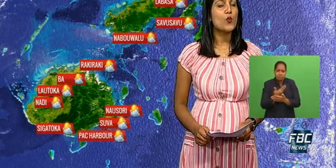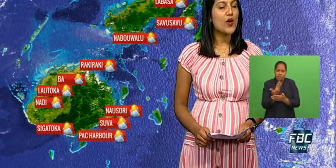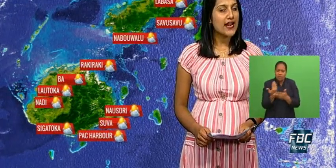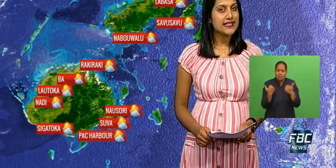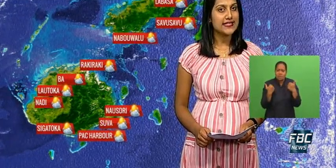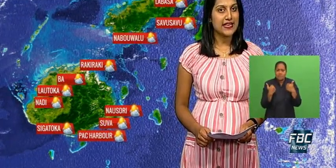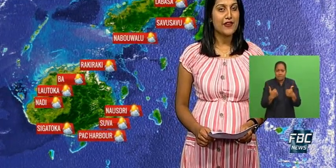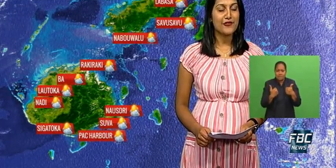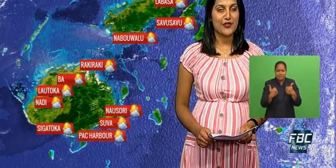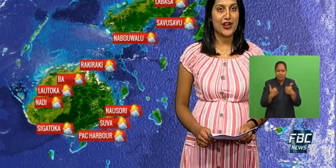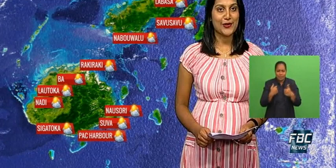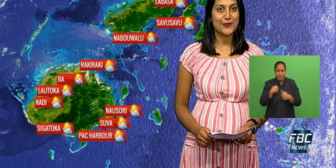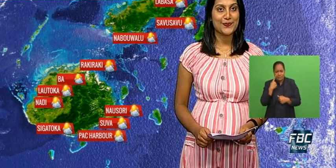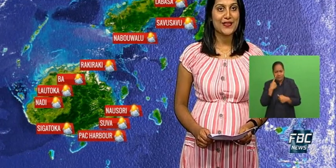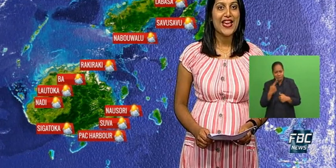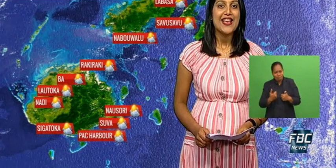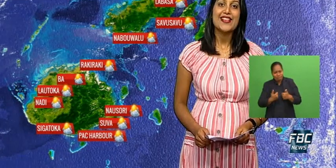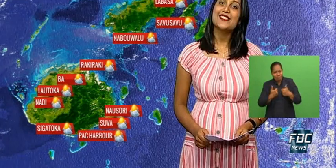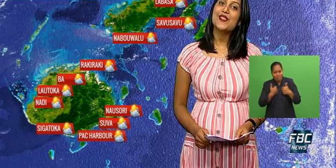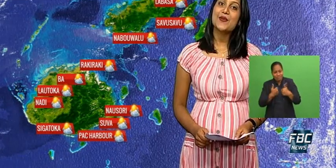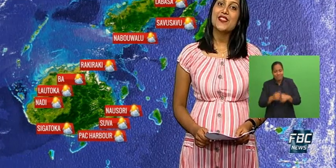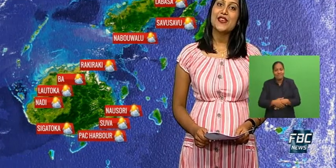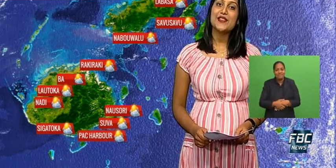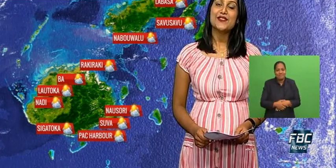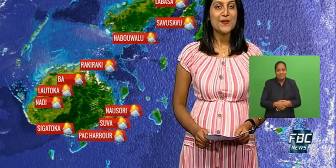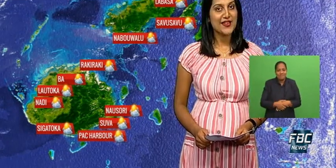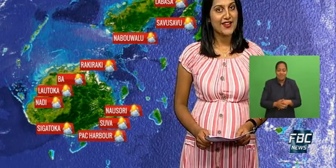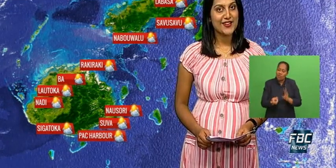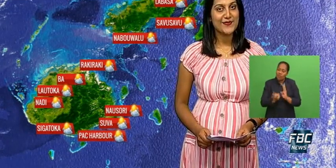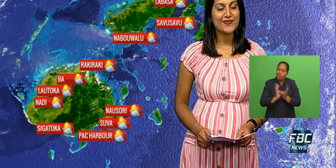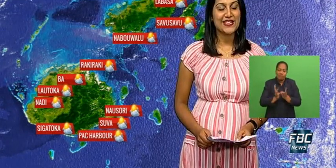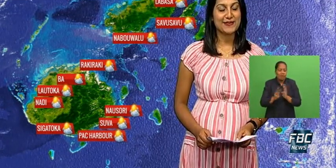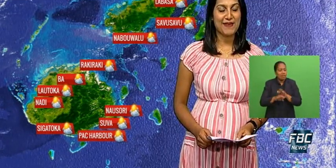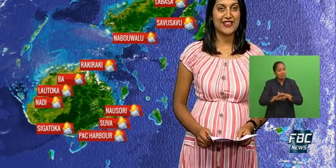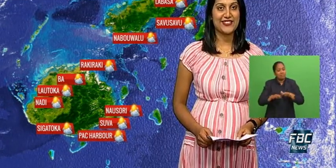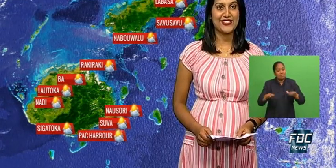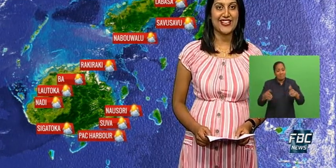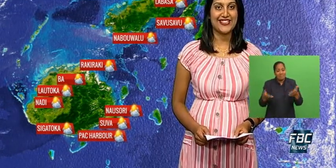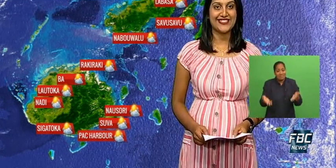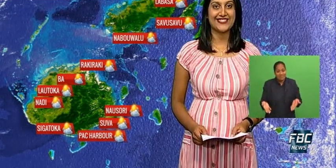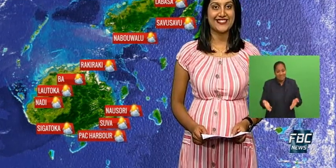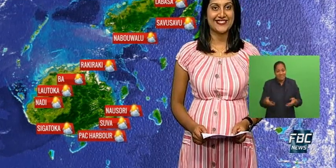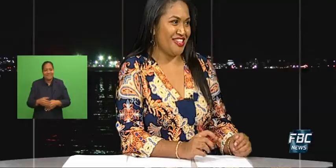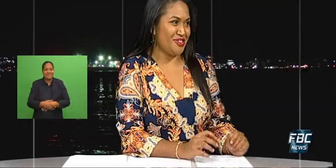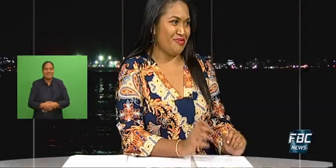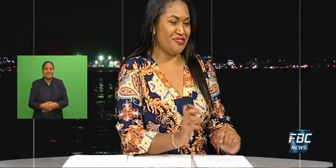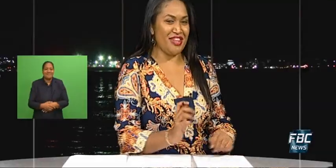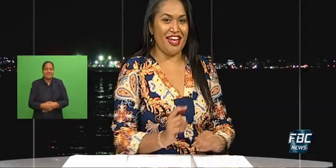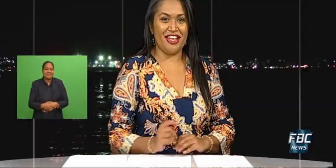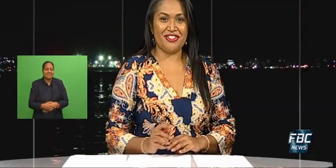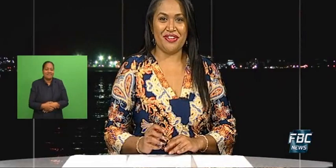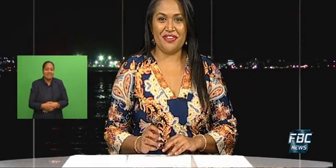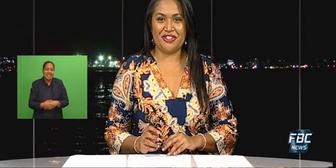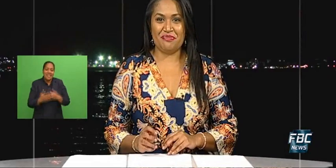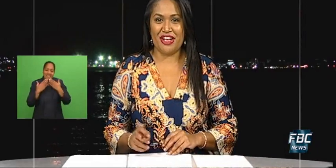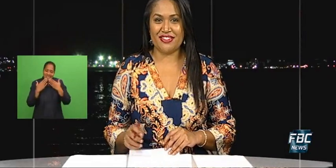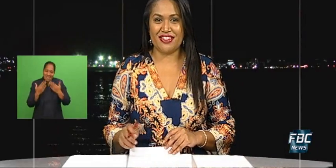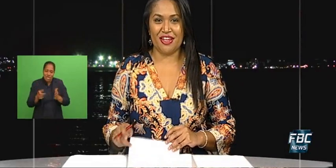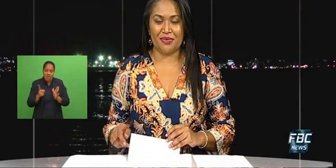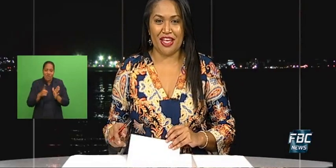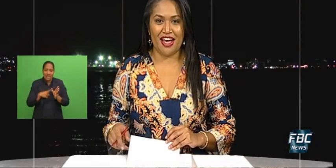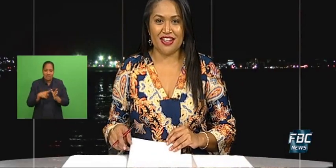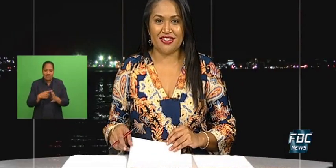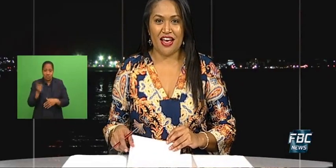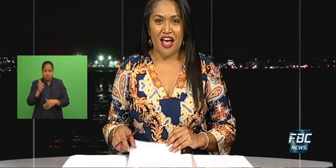from what I see for now. That's all the weather news from here. It's back to Jackie. Thanks so much for that, Angie. In Fiji Pulse